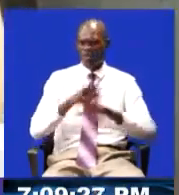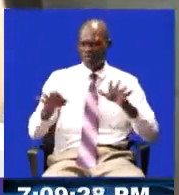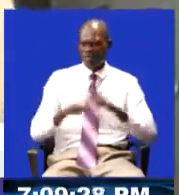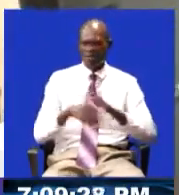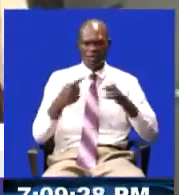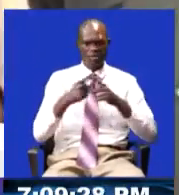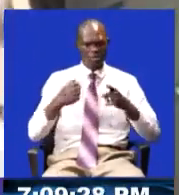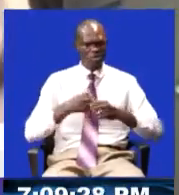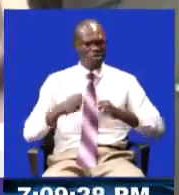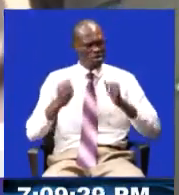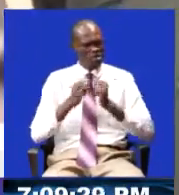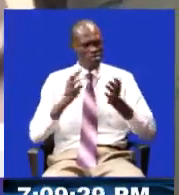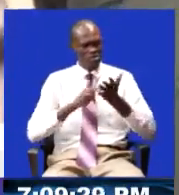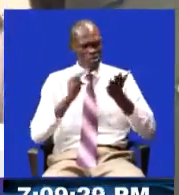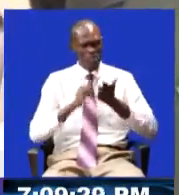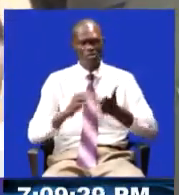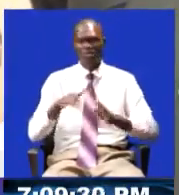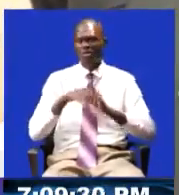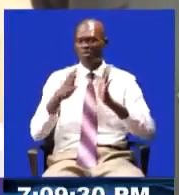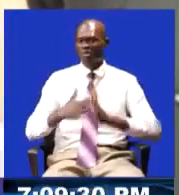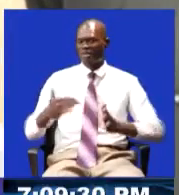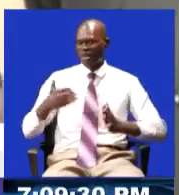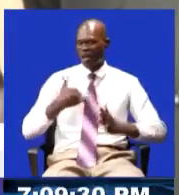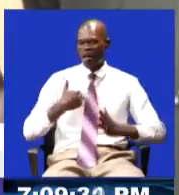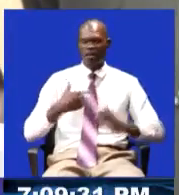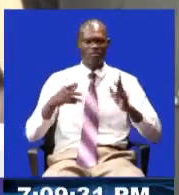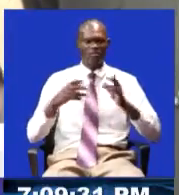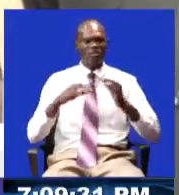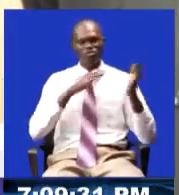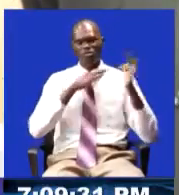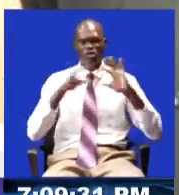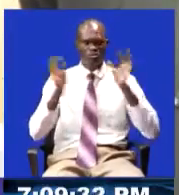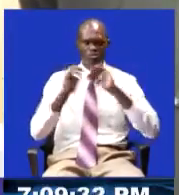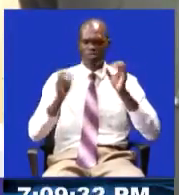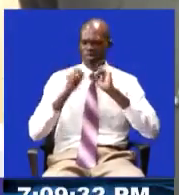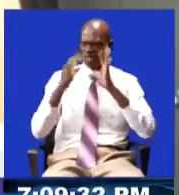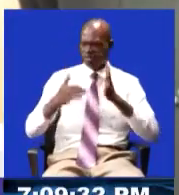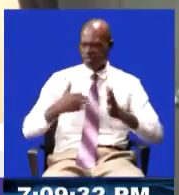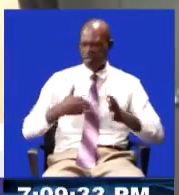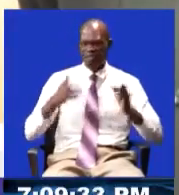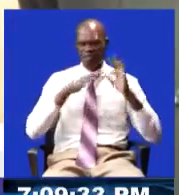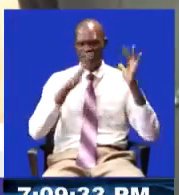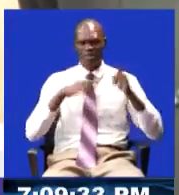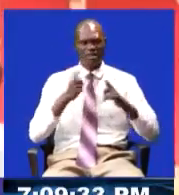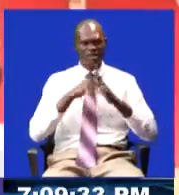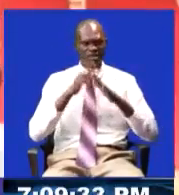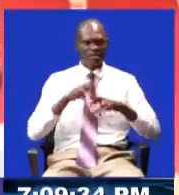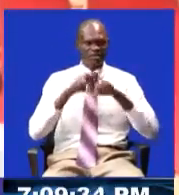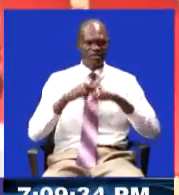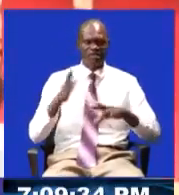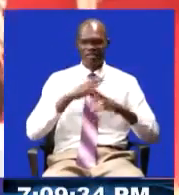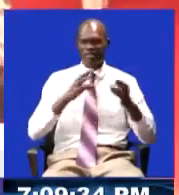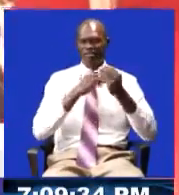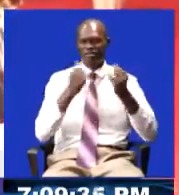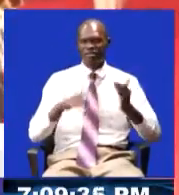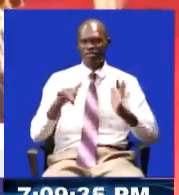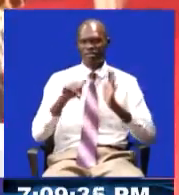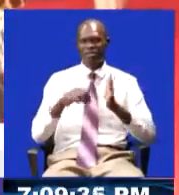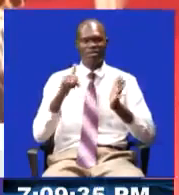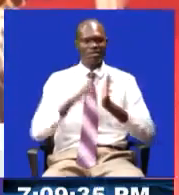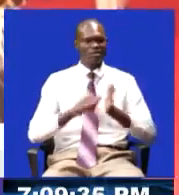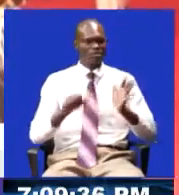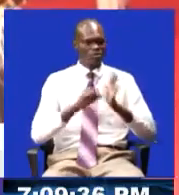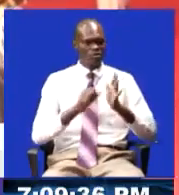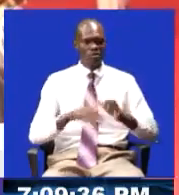ni jo Migori onge kod koko. Kapo ni koko moro bedie, to wabiro bet kendo wabiro loso. Bende nokwayo Migosi